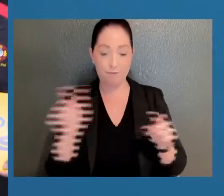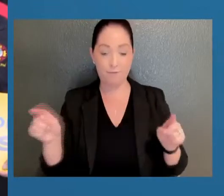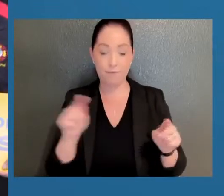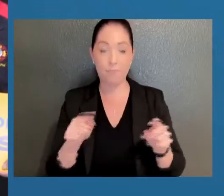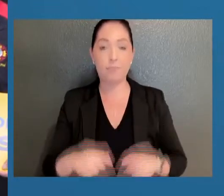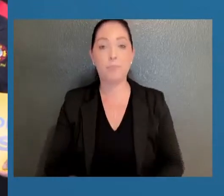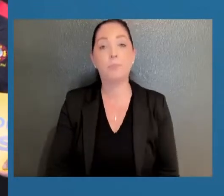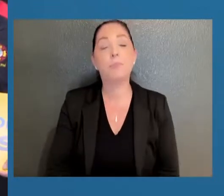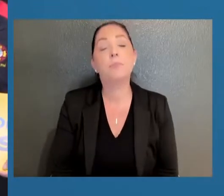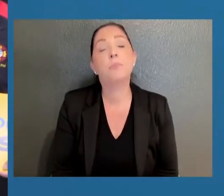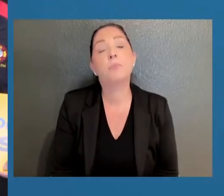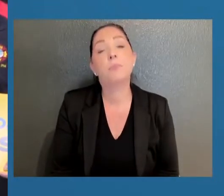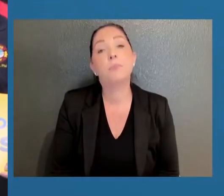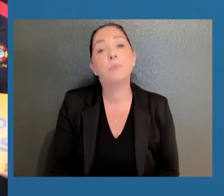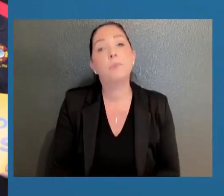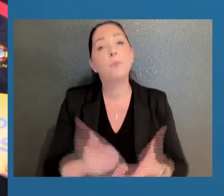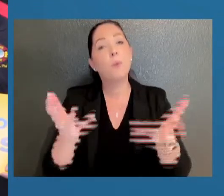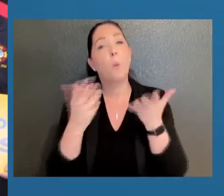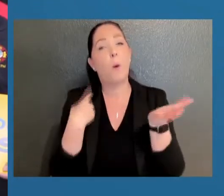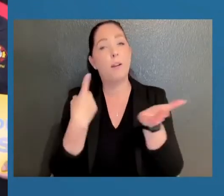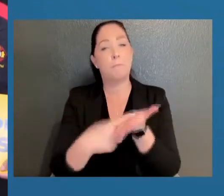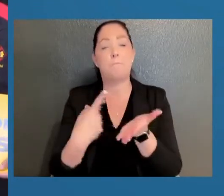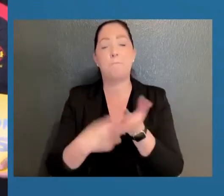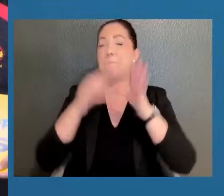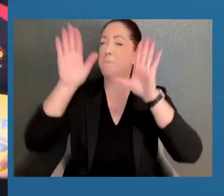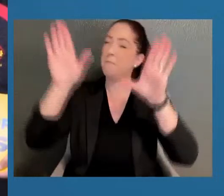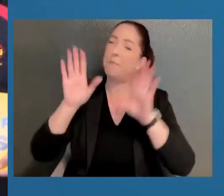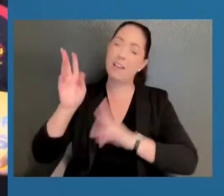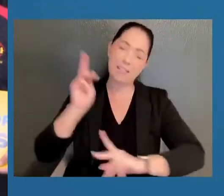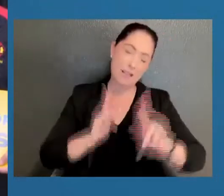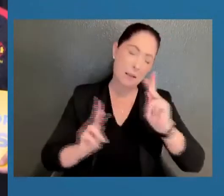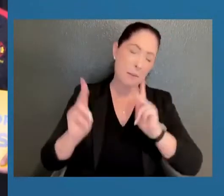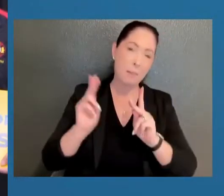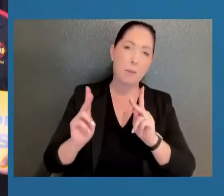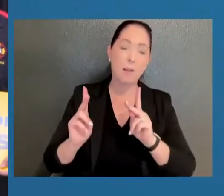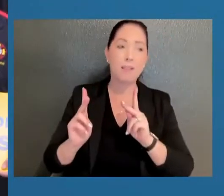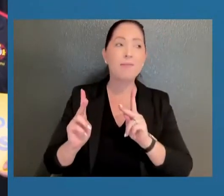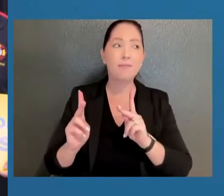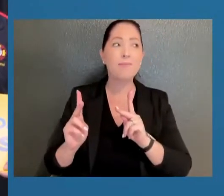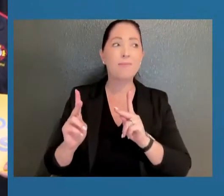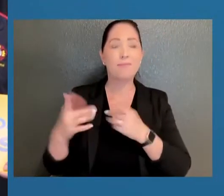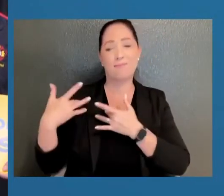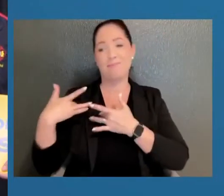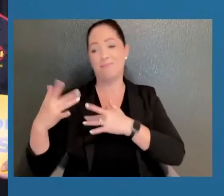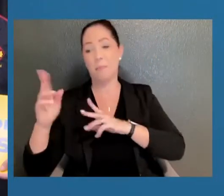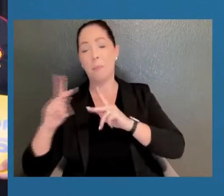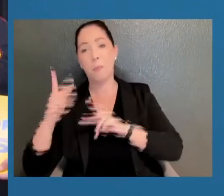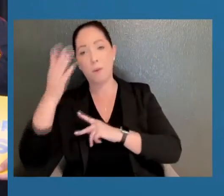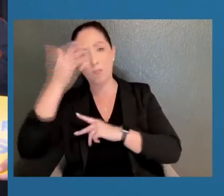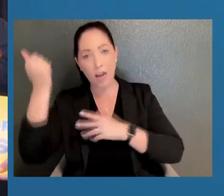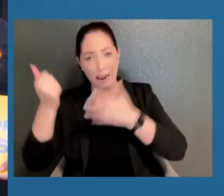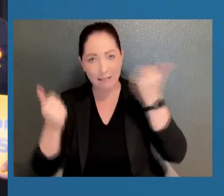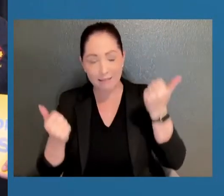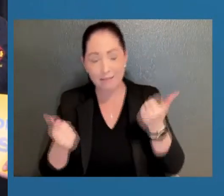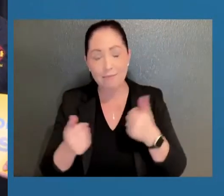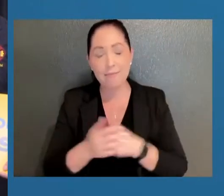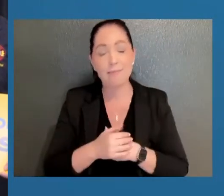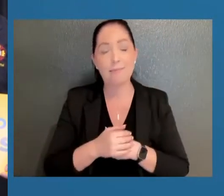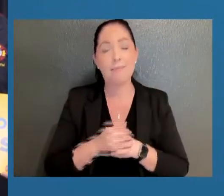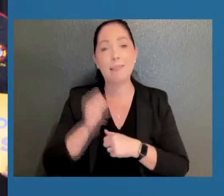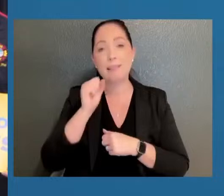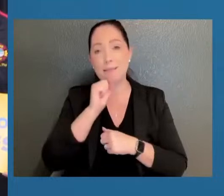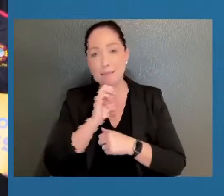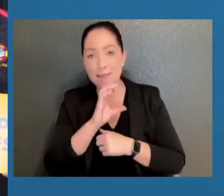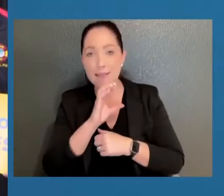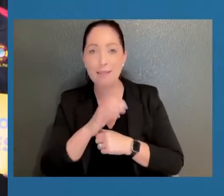And I want to talk about the incredible people that people forget in rural America. Our elders, our advocates, our